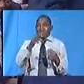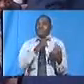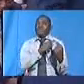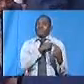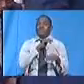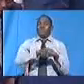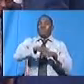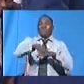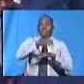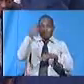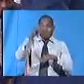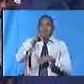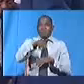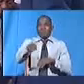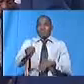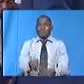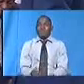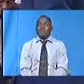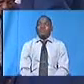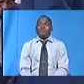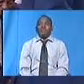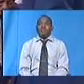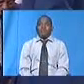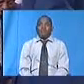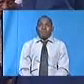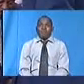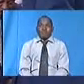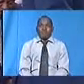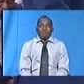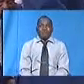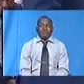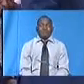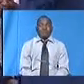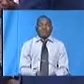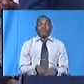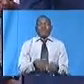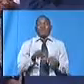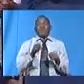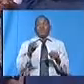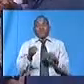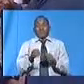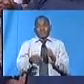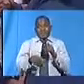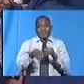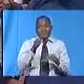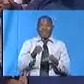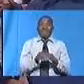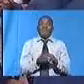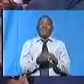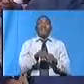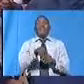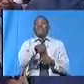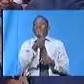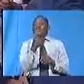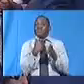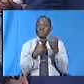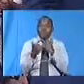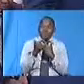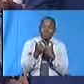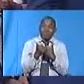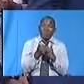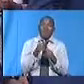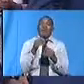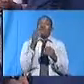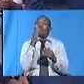of the petitioners. So surely, if there were any irregularities at those polling